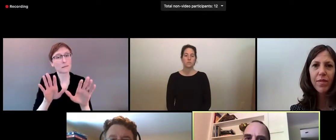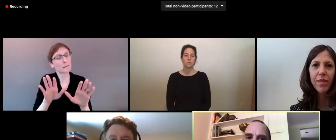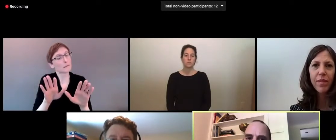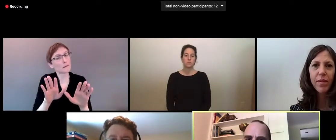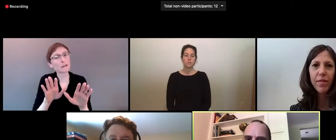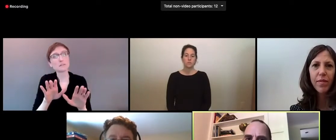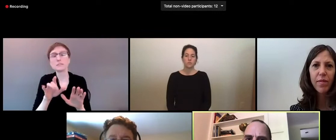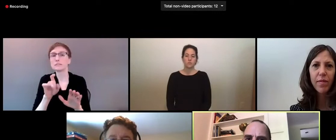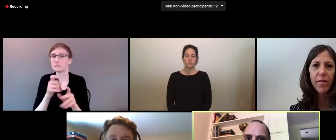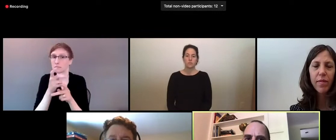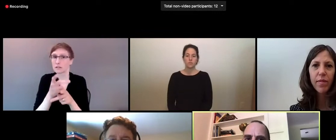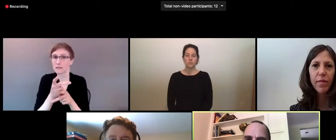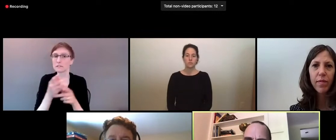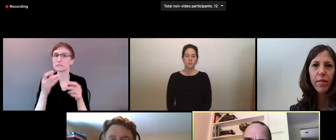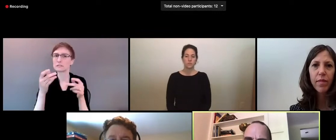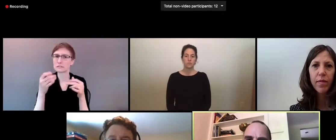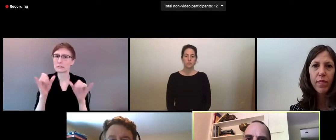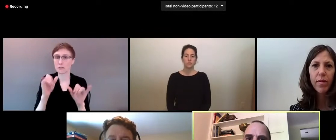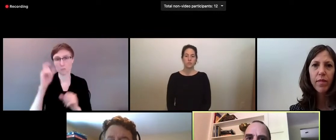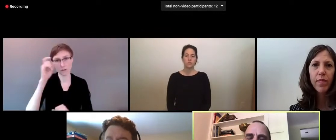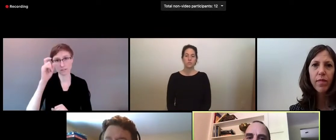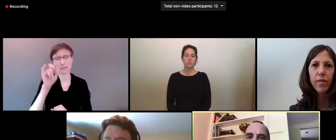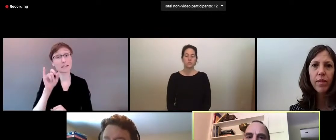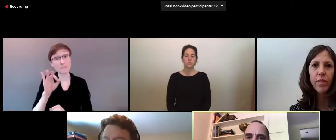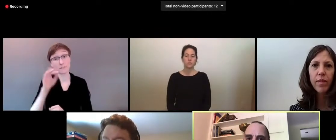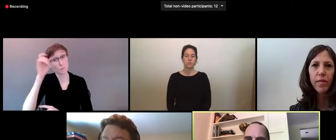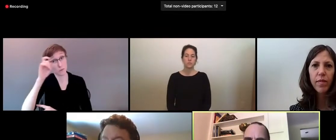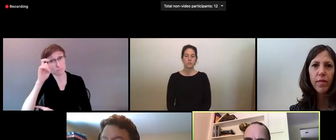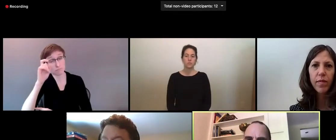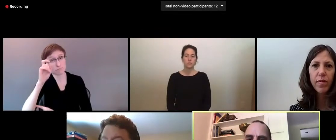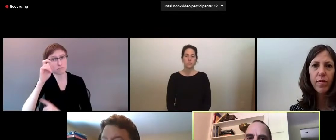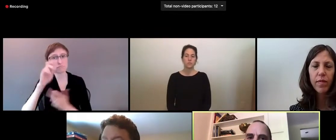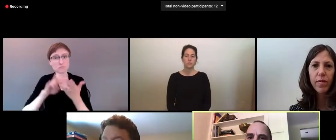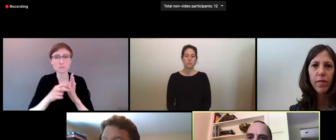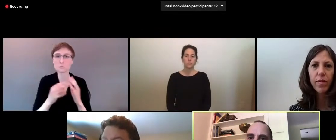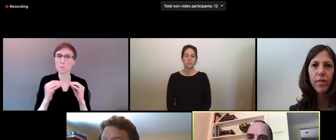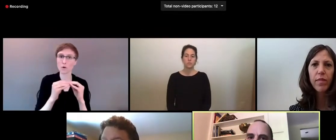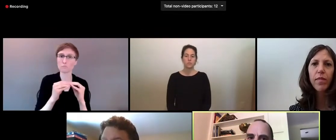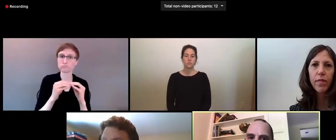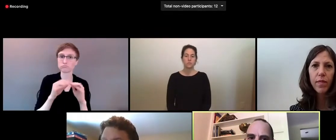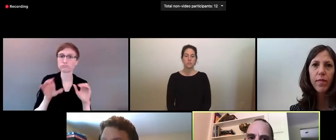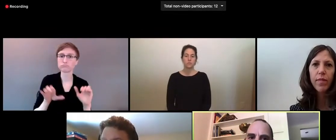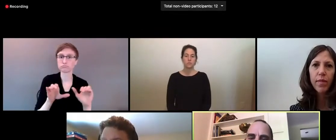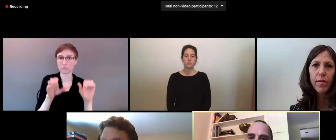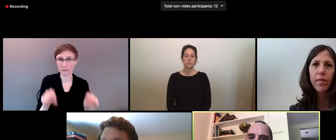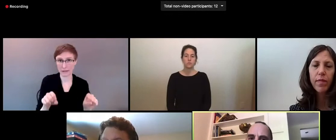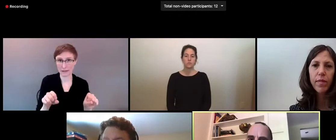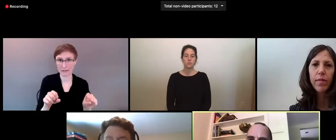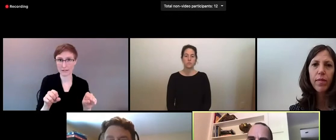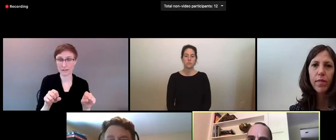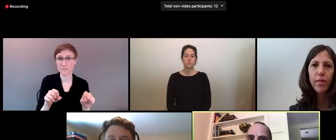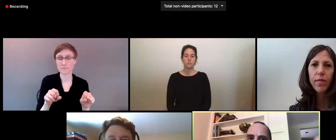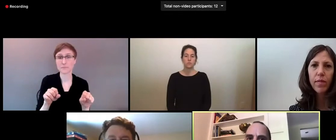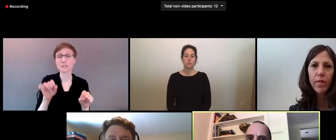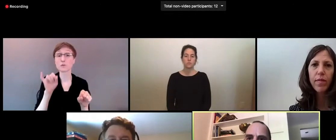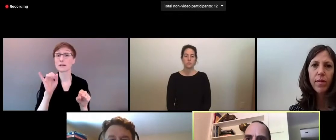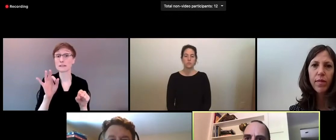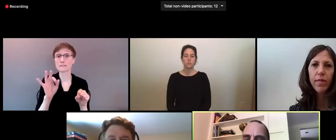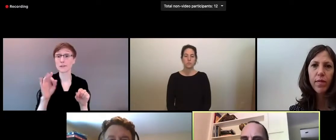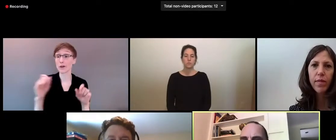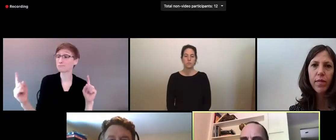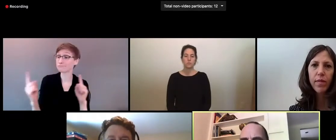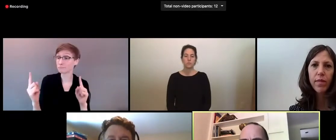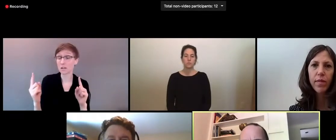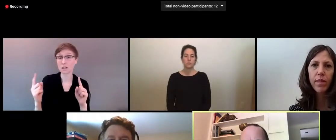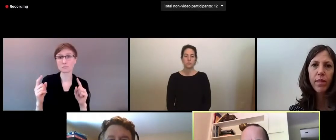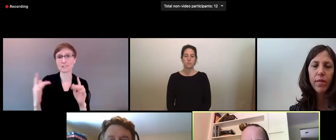the more activity we're going to be able to do. If you're in contact with people, you're not being in close contact and transmitting, then I think public health is going